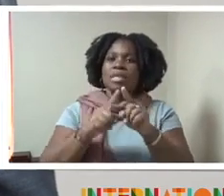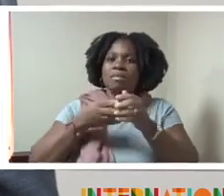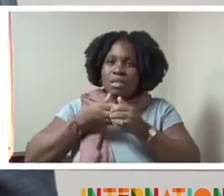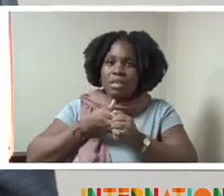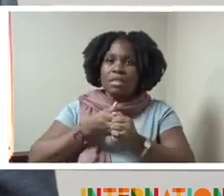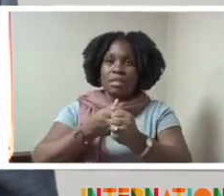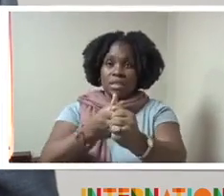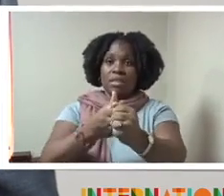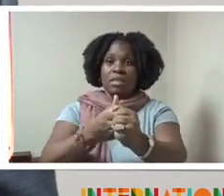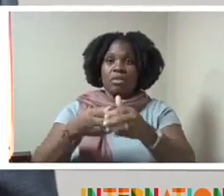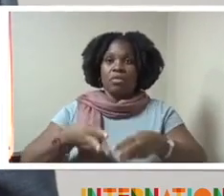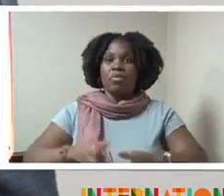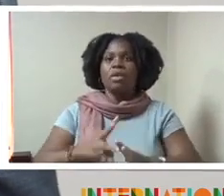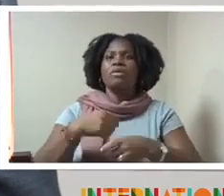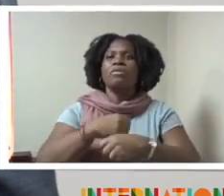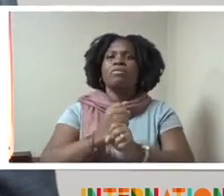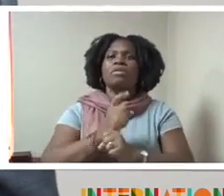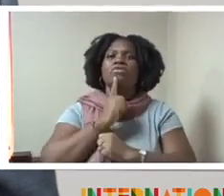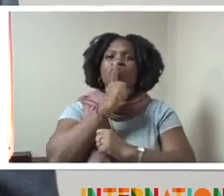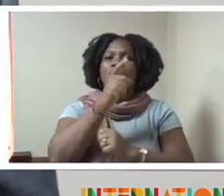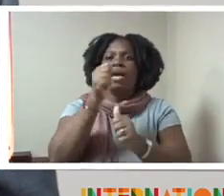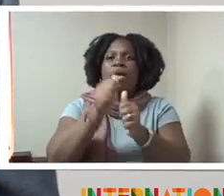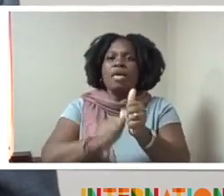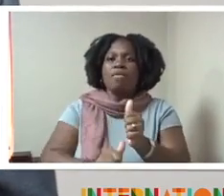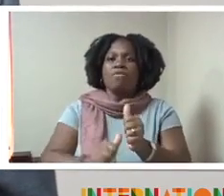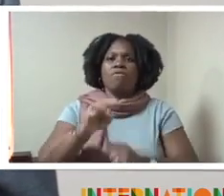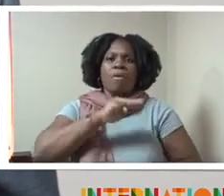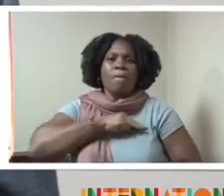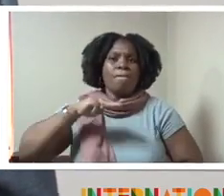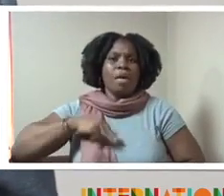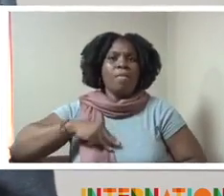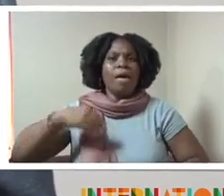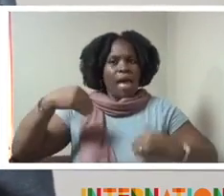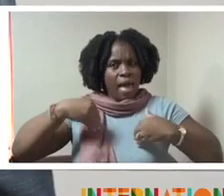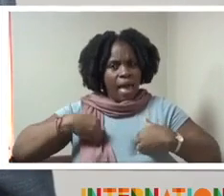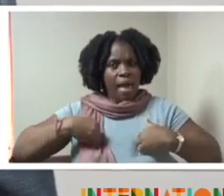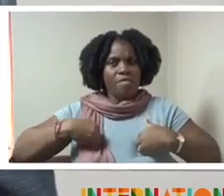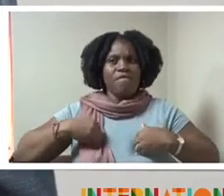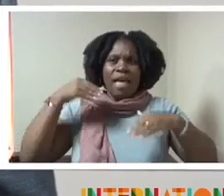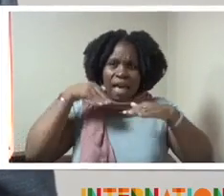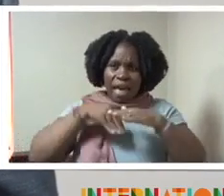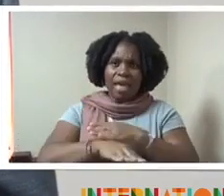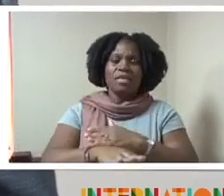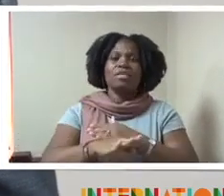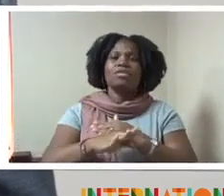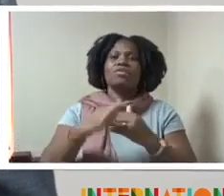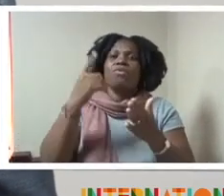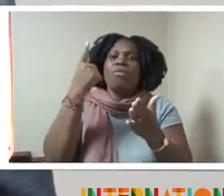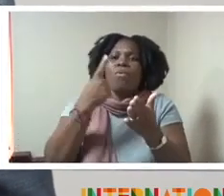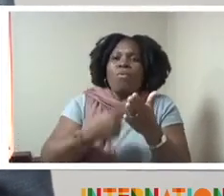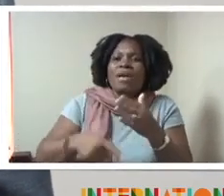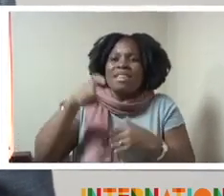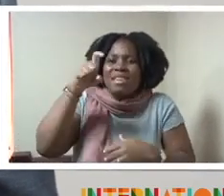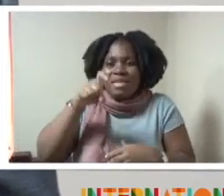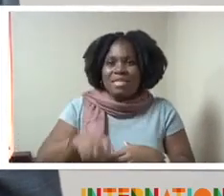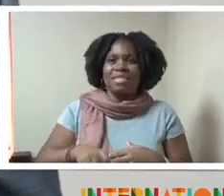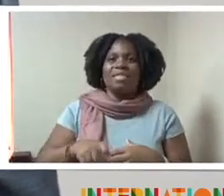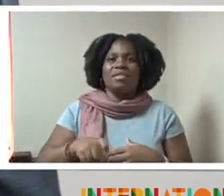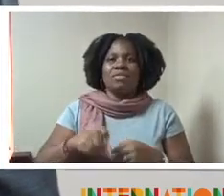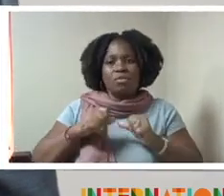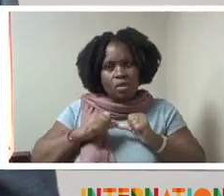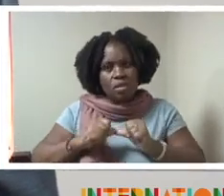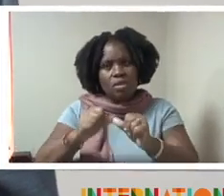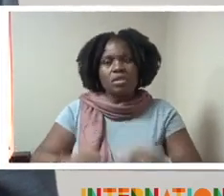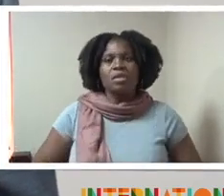adapt to this digital age, but also to lead the way in ensuring that every member of our community has